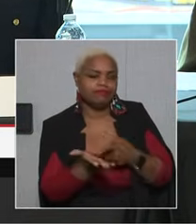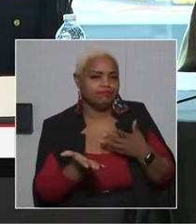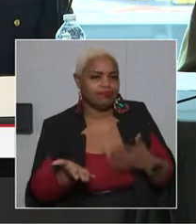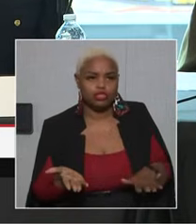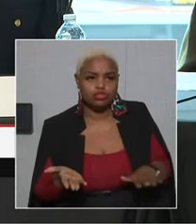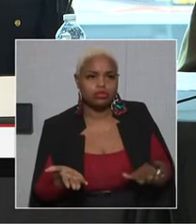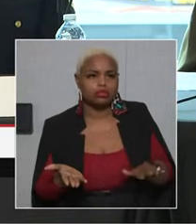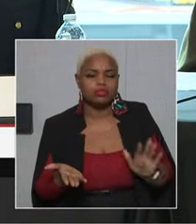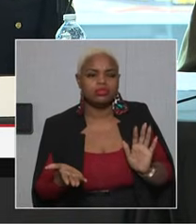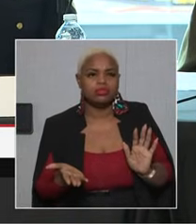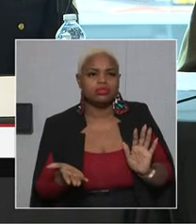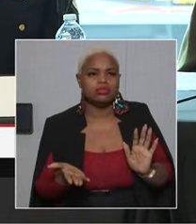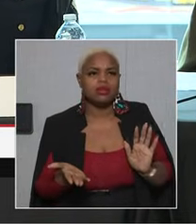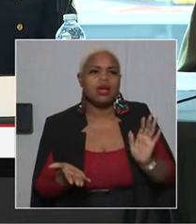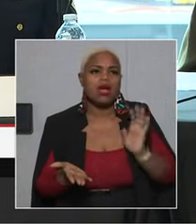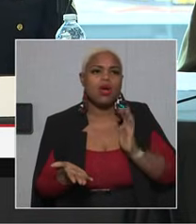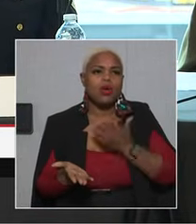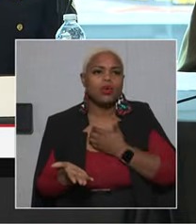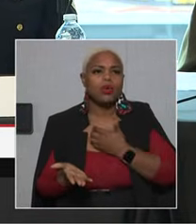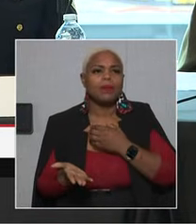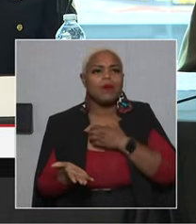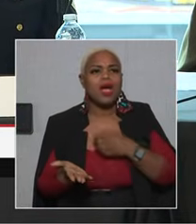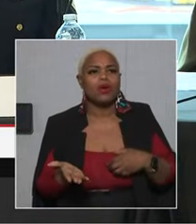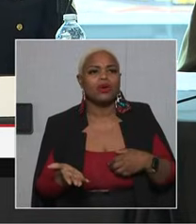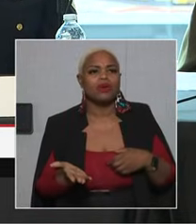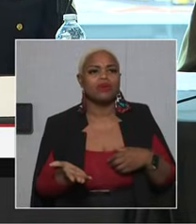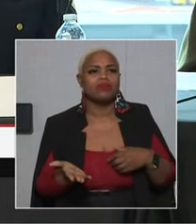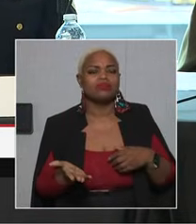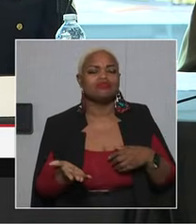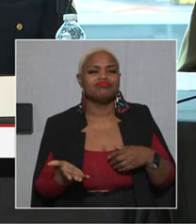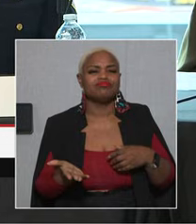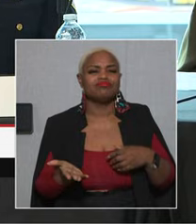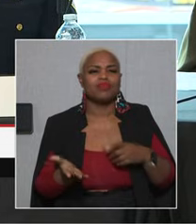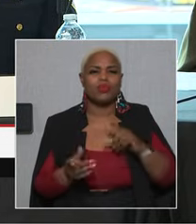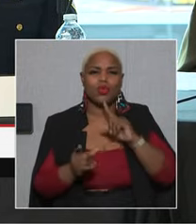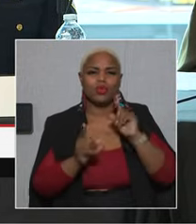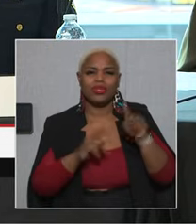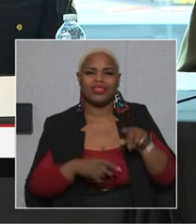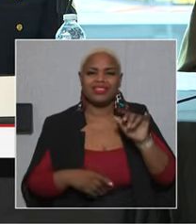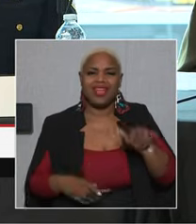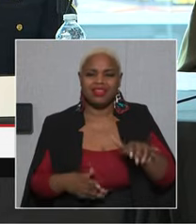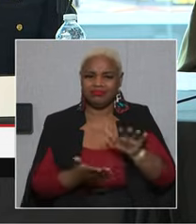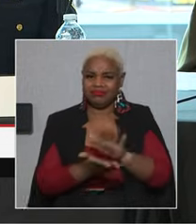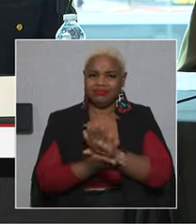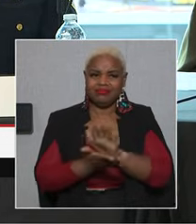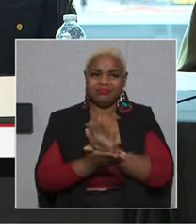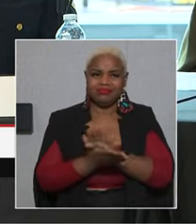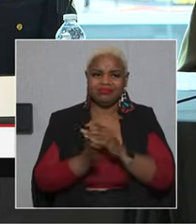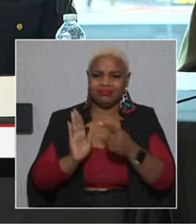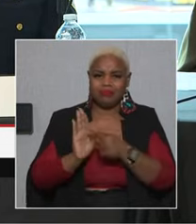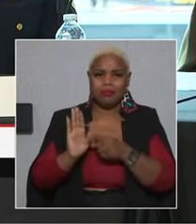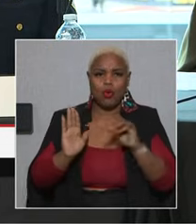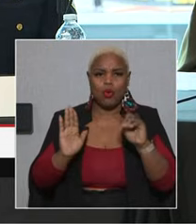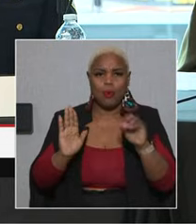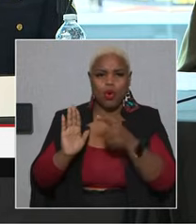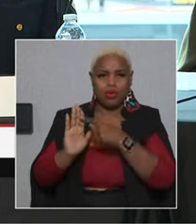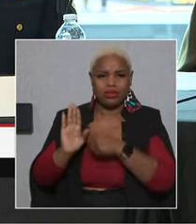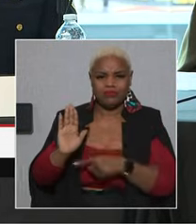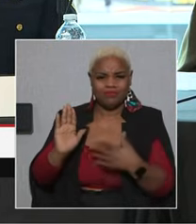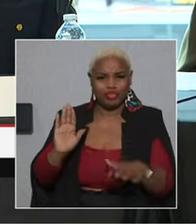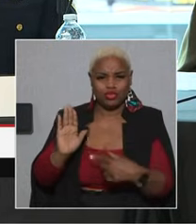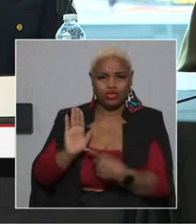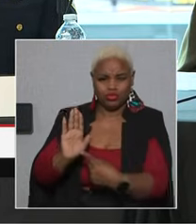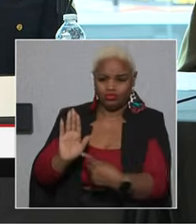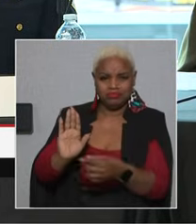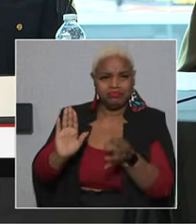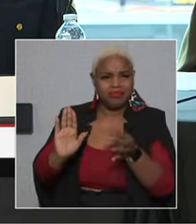our mayor's order lays out very clearly our relationship with DOJ agencies. And we